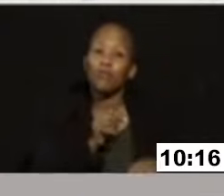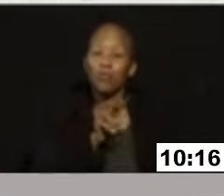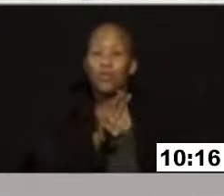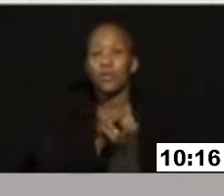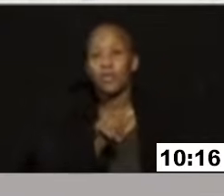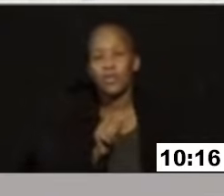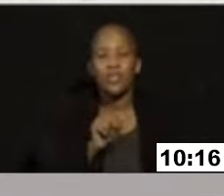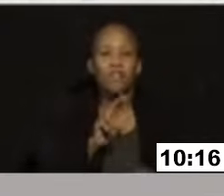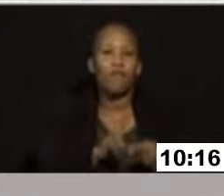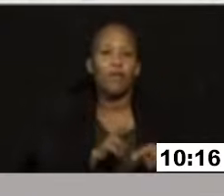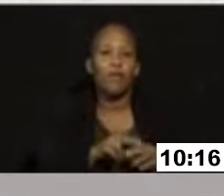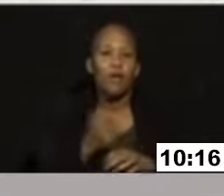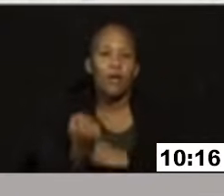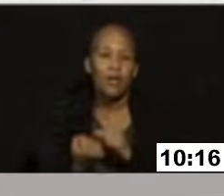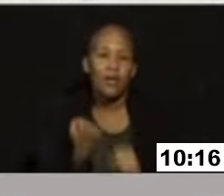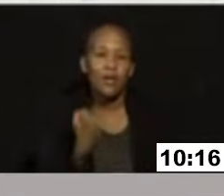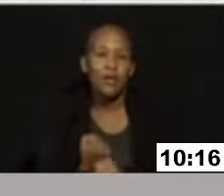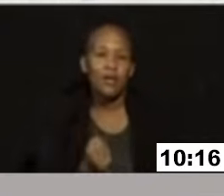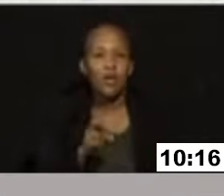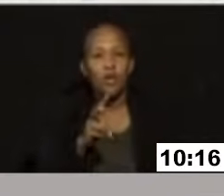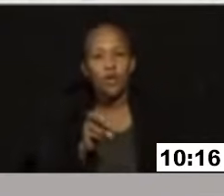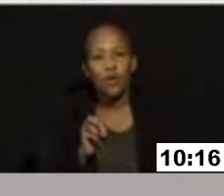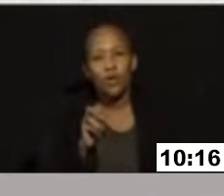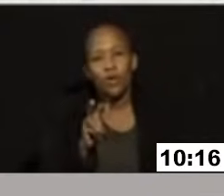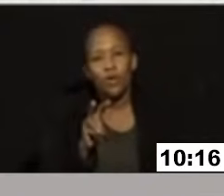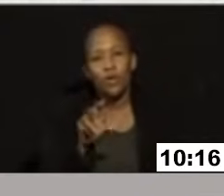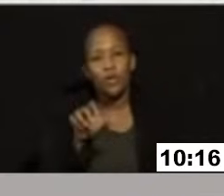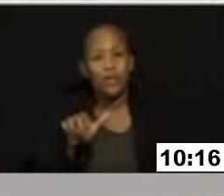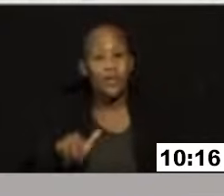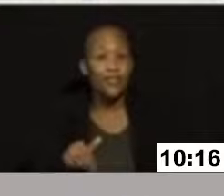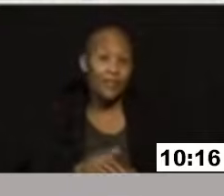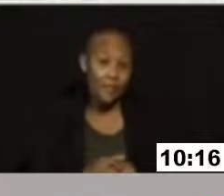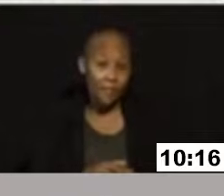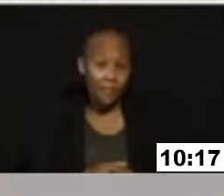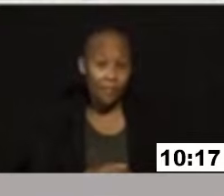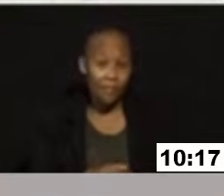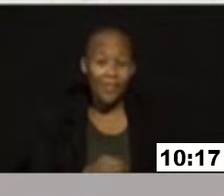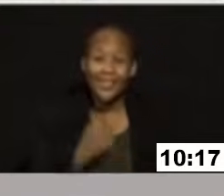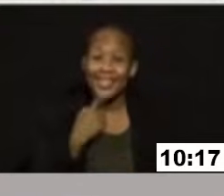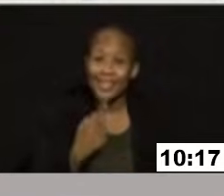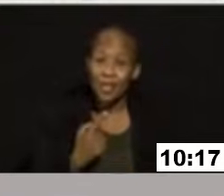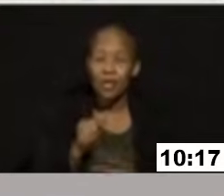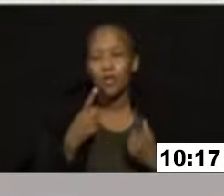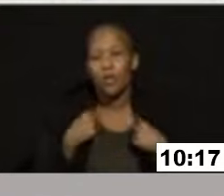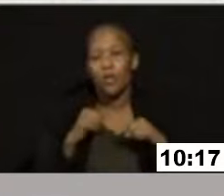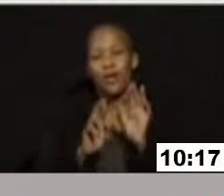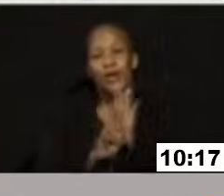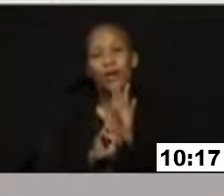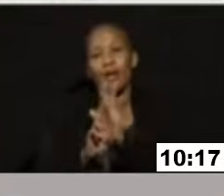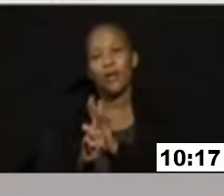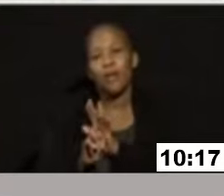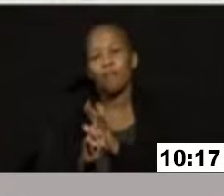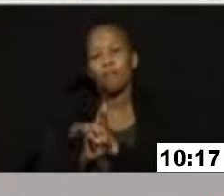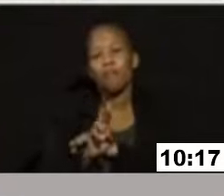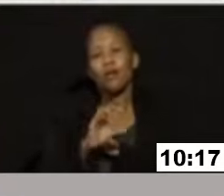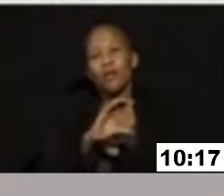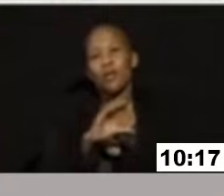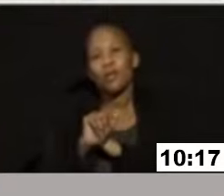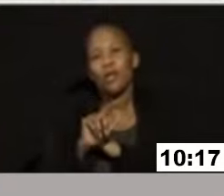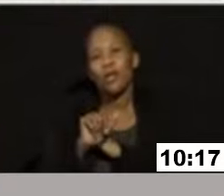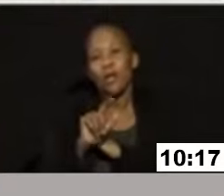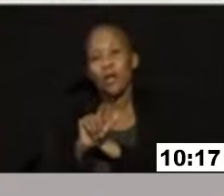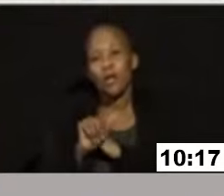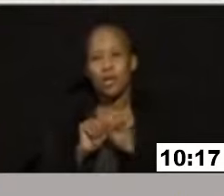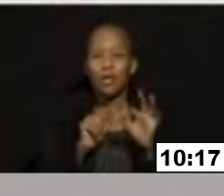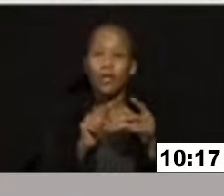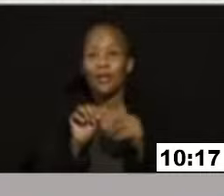February 2026. You're told we act on behalf of the Kalata Group and 24 other families. We refer